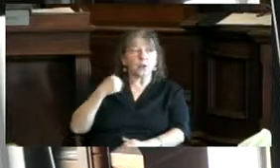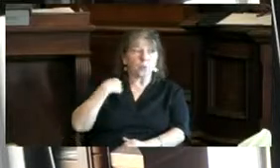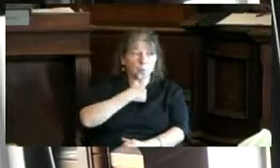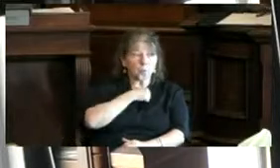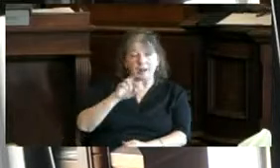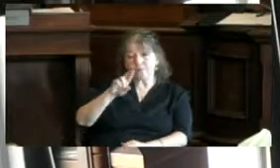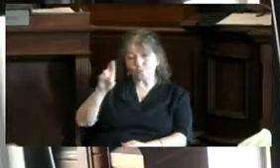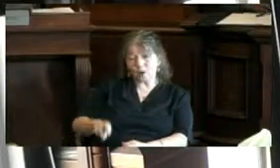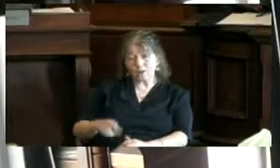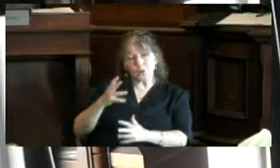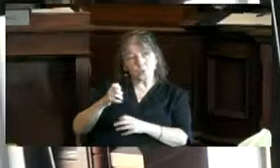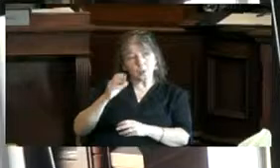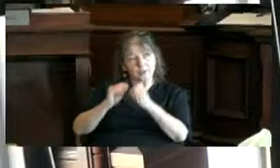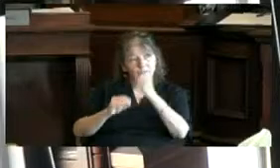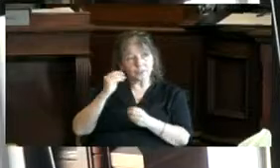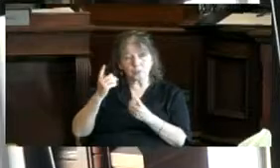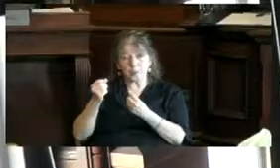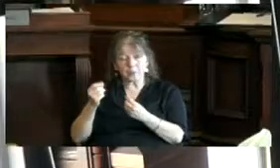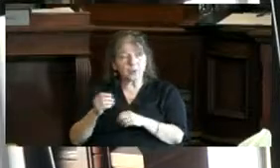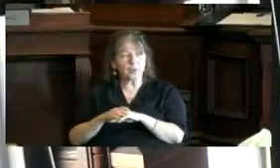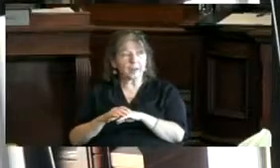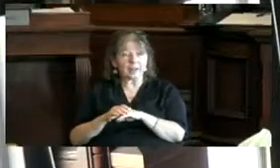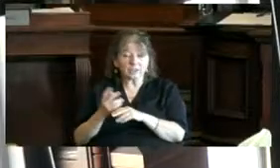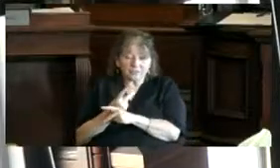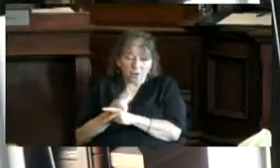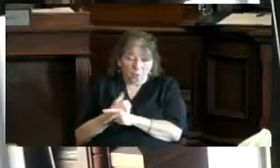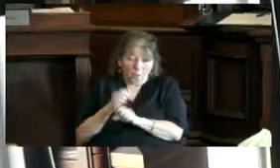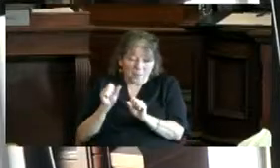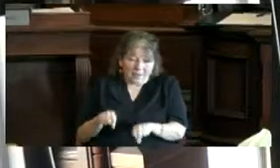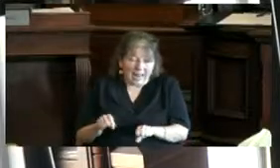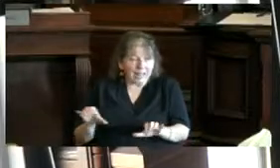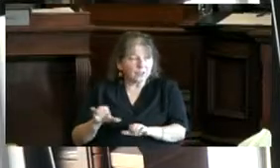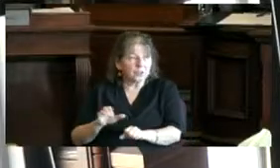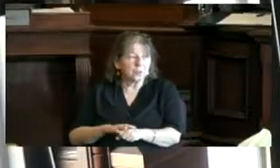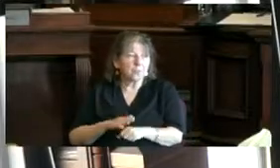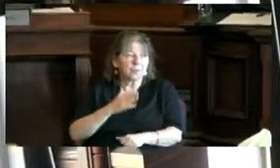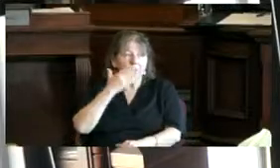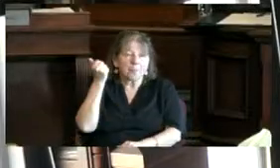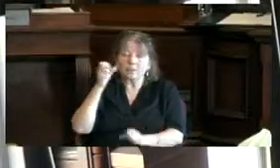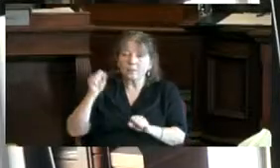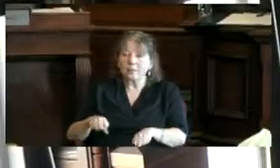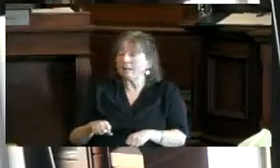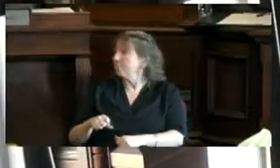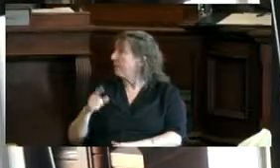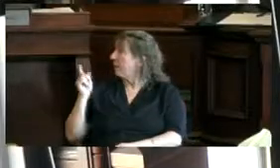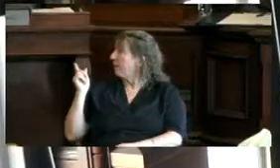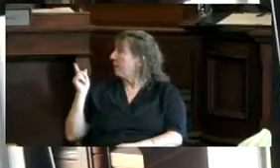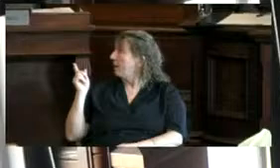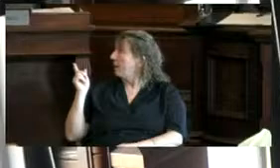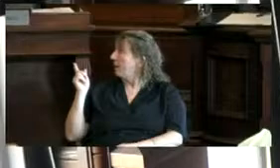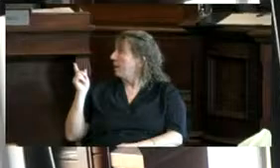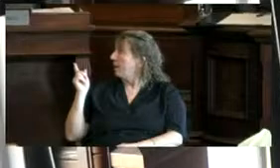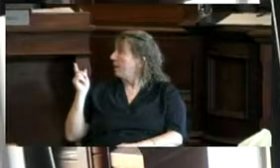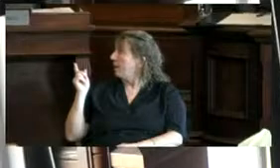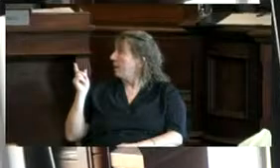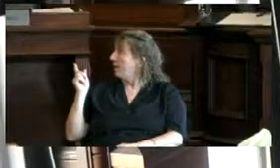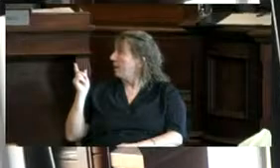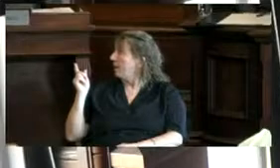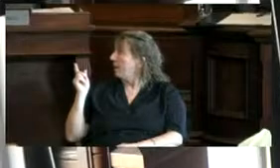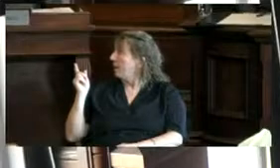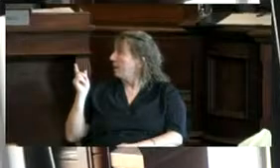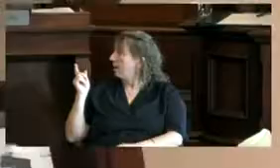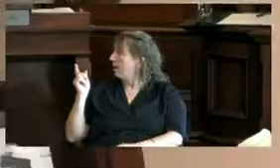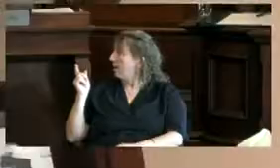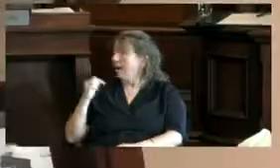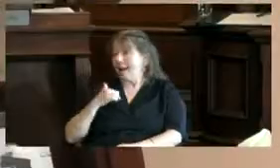And what we can do, there's things that we can do. And to the best of our ability, we want to be able to do those things. Great. And at some point, I think